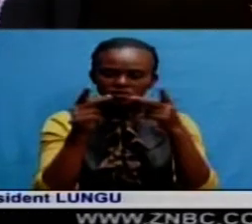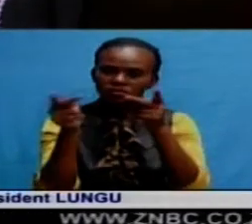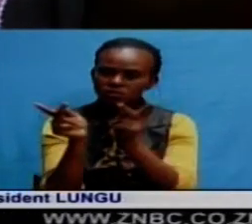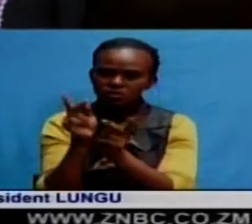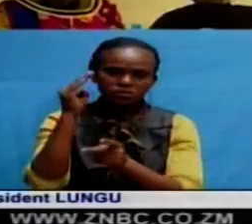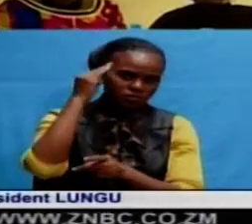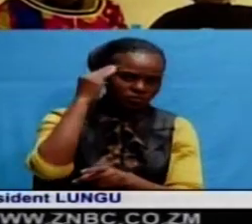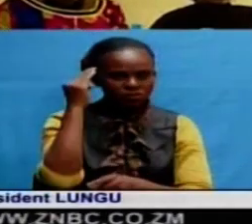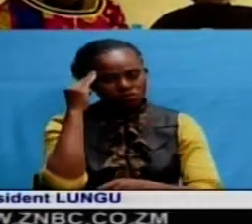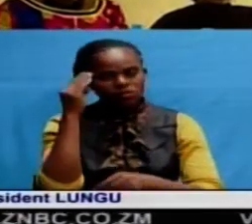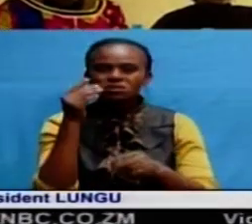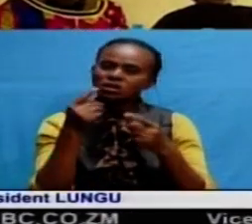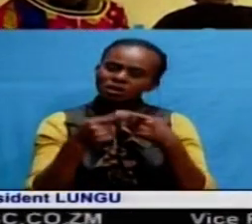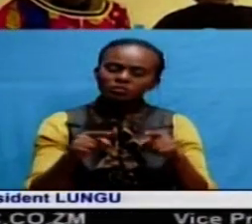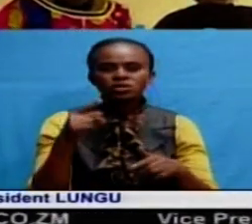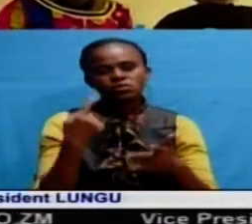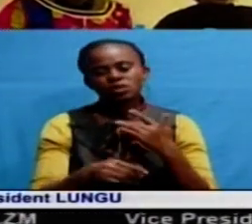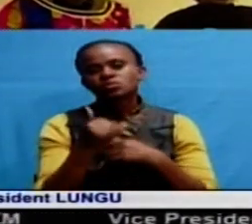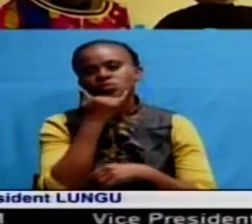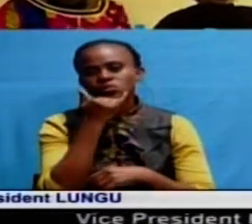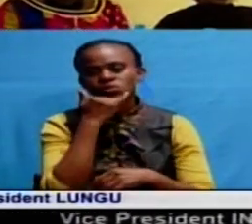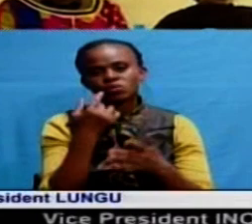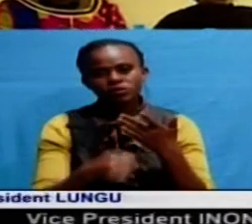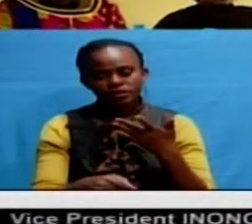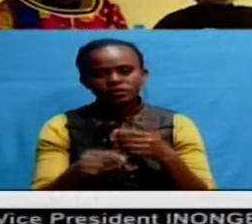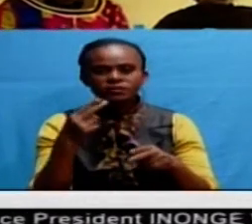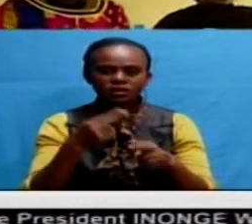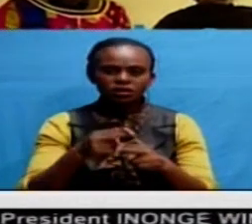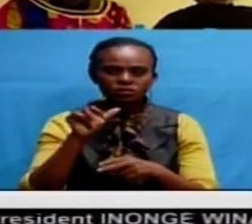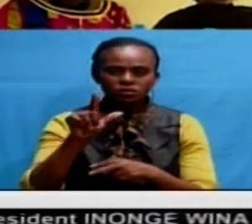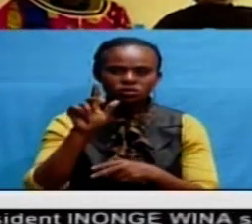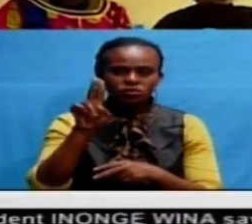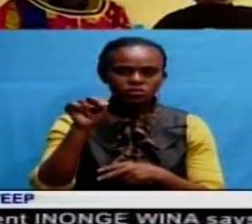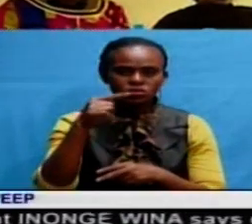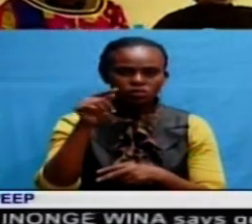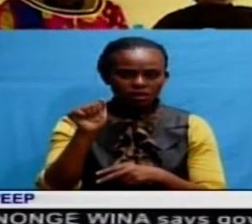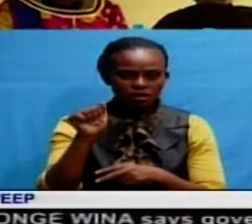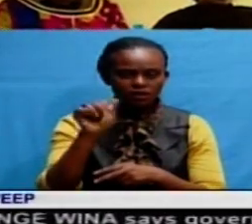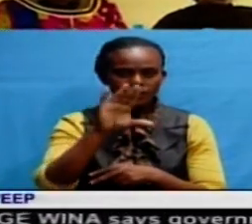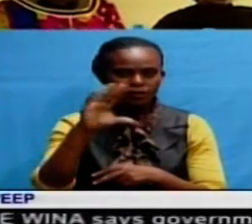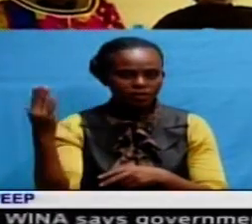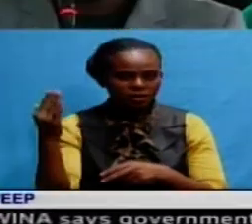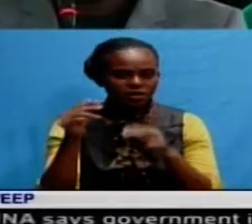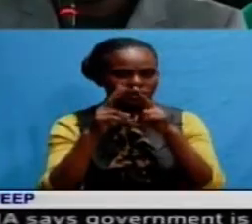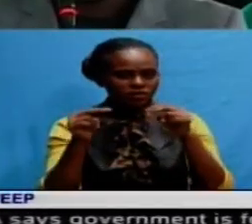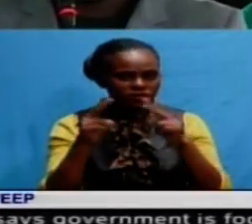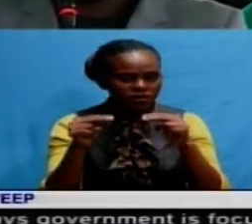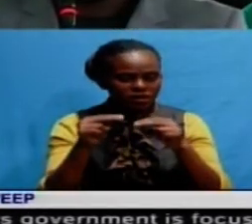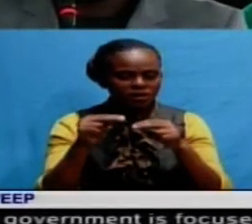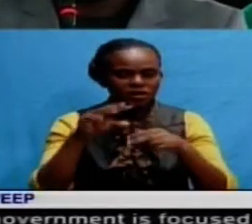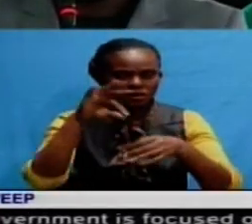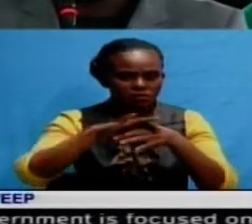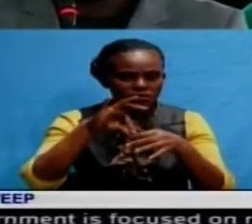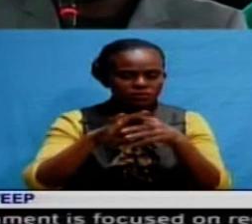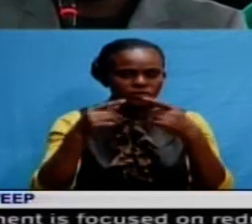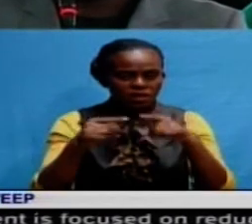details of this sad development. Emmanuel Ilunga, who has never returned to his home in the aftermath of the post-electoral violence,